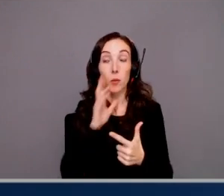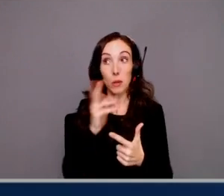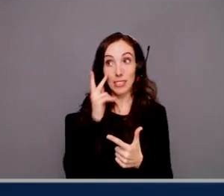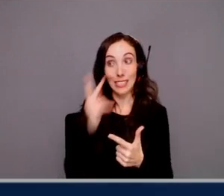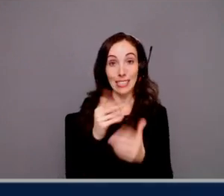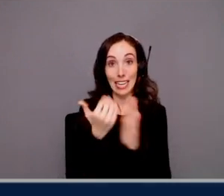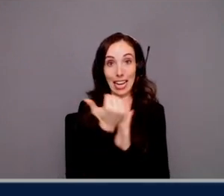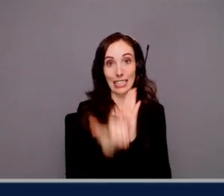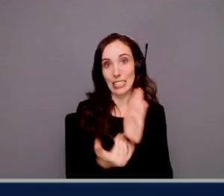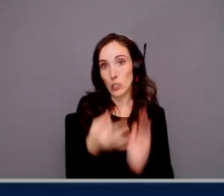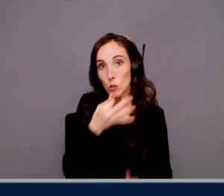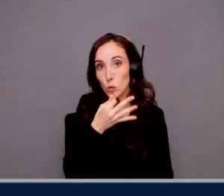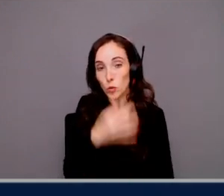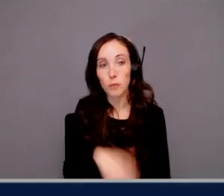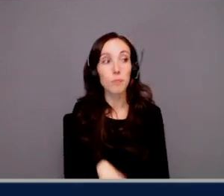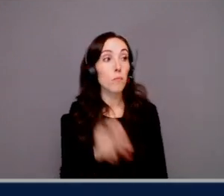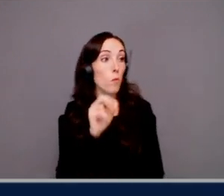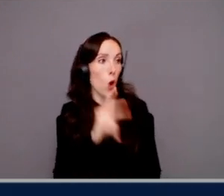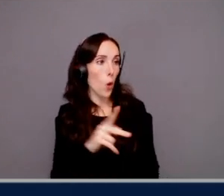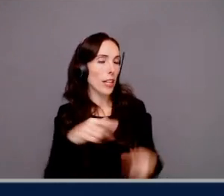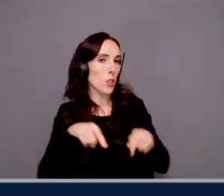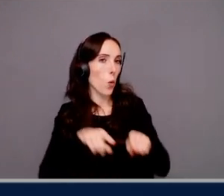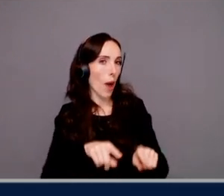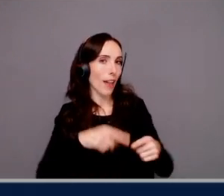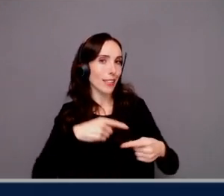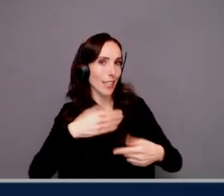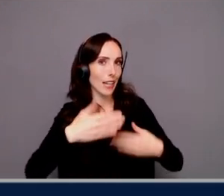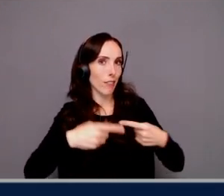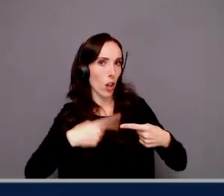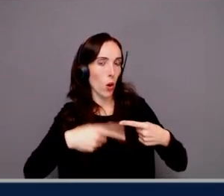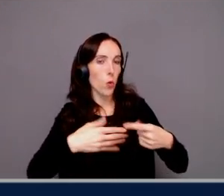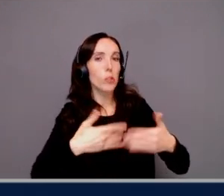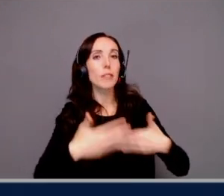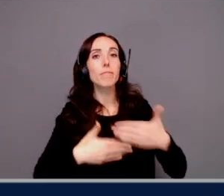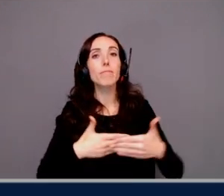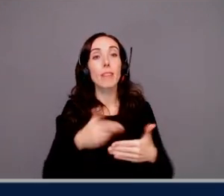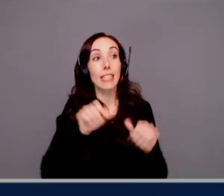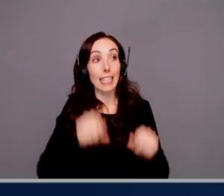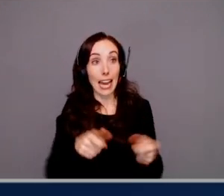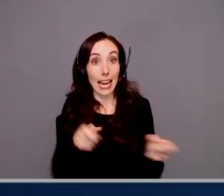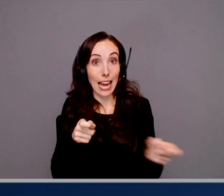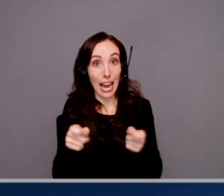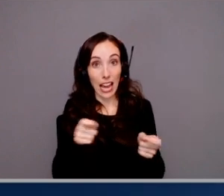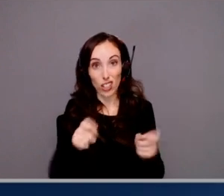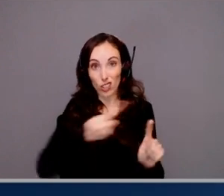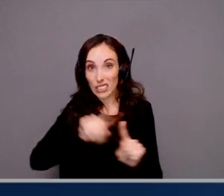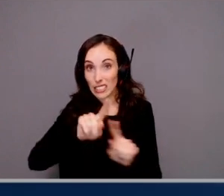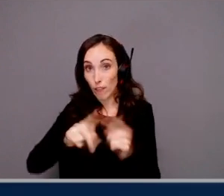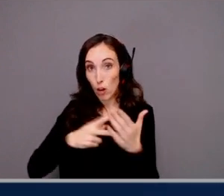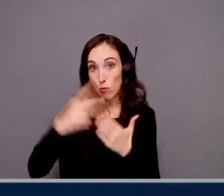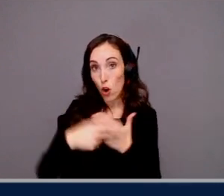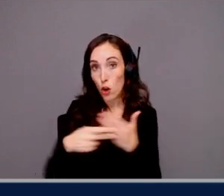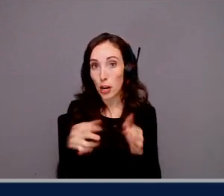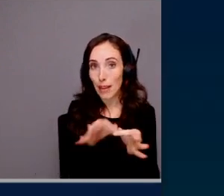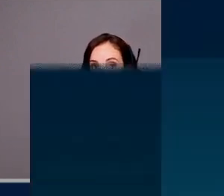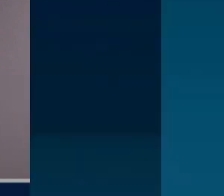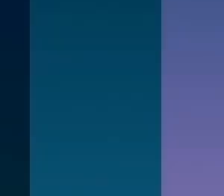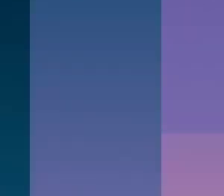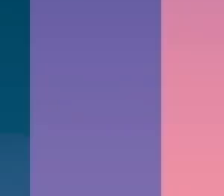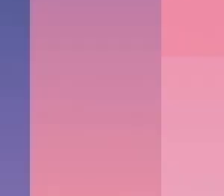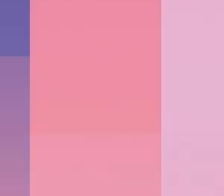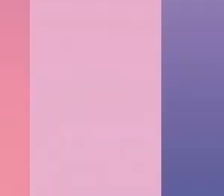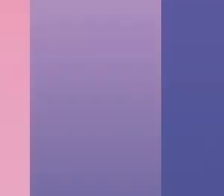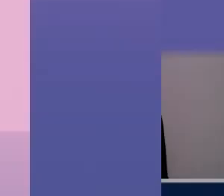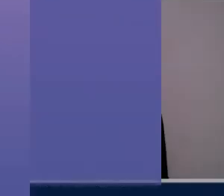here momentarily. So while it's loading, I don't know if I missed this earlier, but is it able to handle a variety of different programming languages and frameworks?